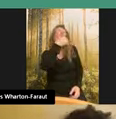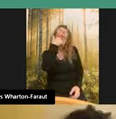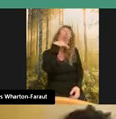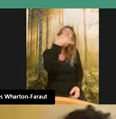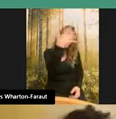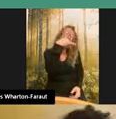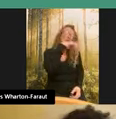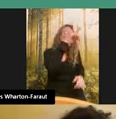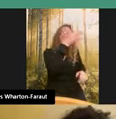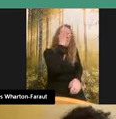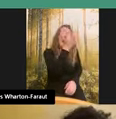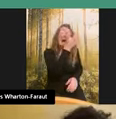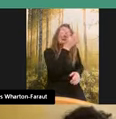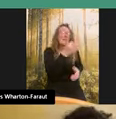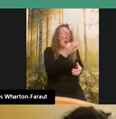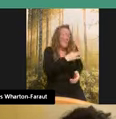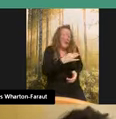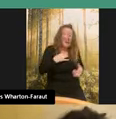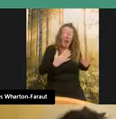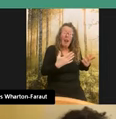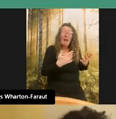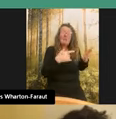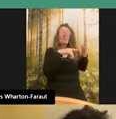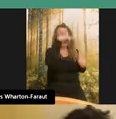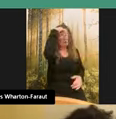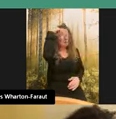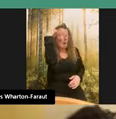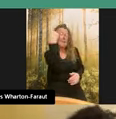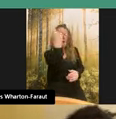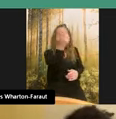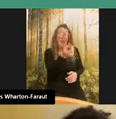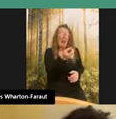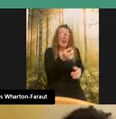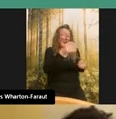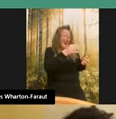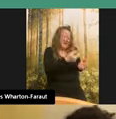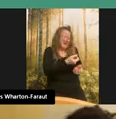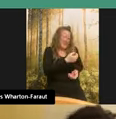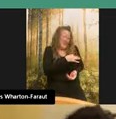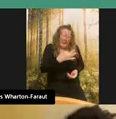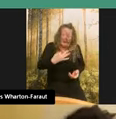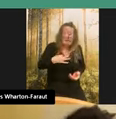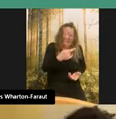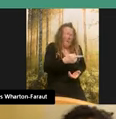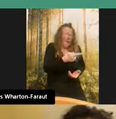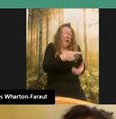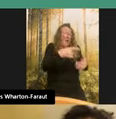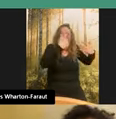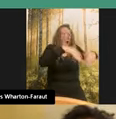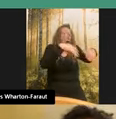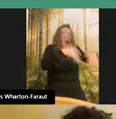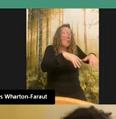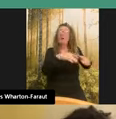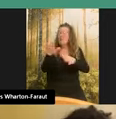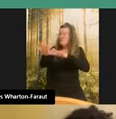purposes. Tropical medicinal plants are potent and effective. I mean, half the medicines in Britain originate from plants and trees